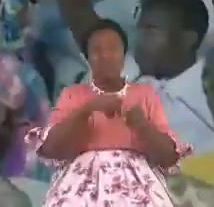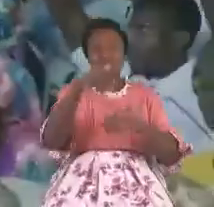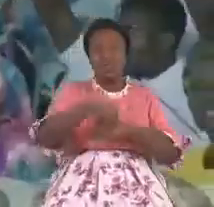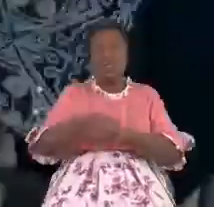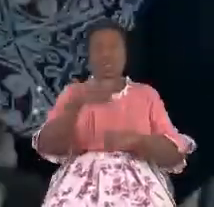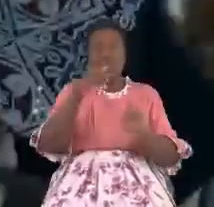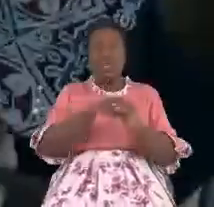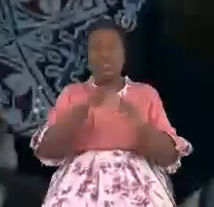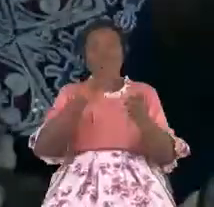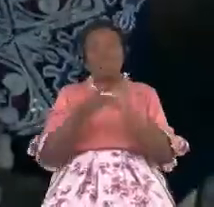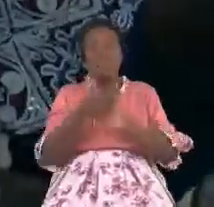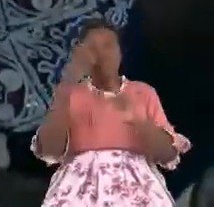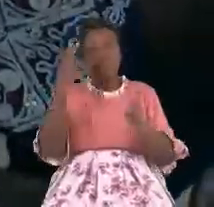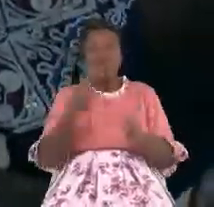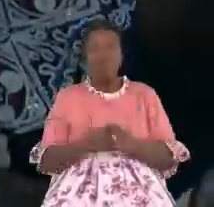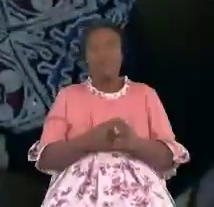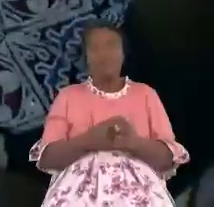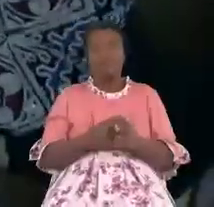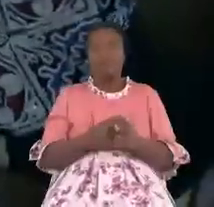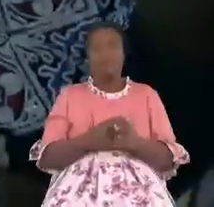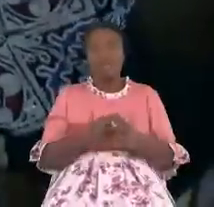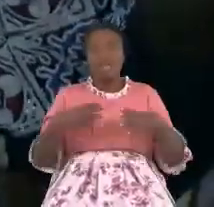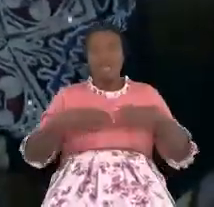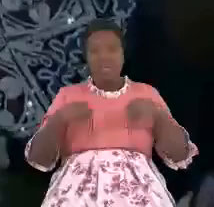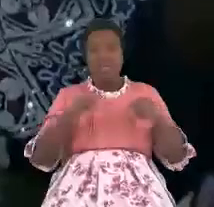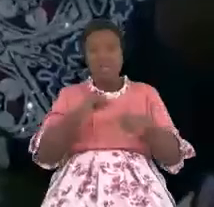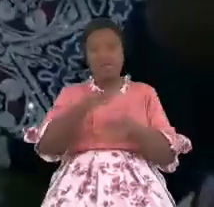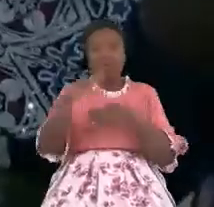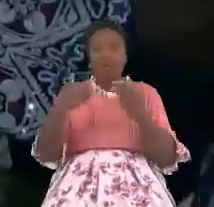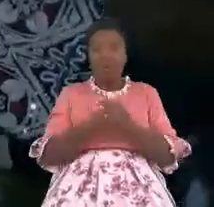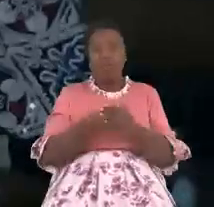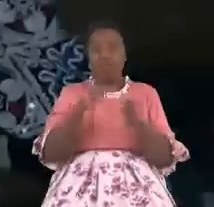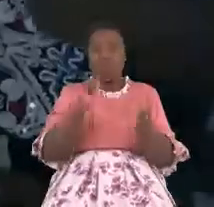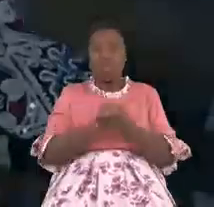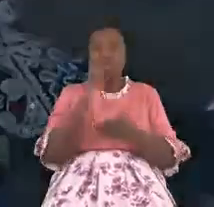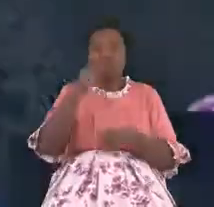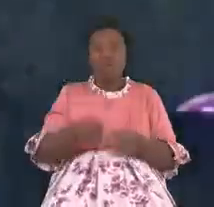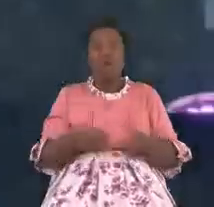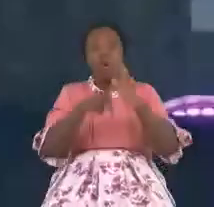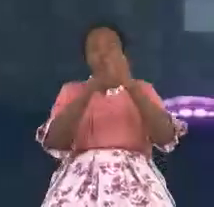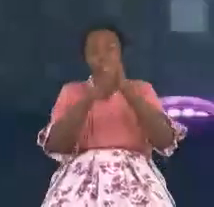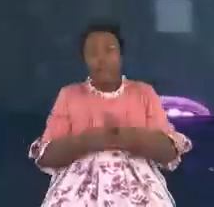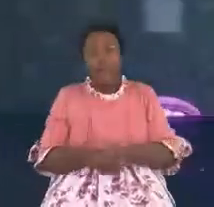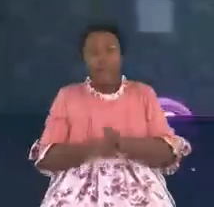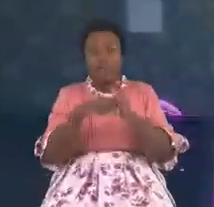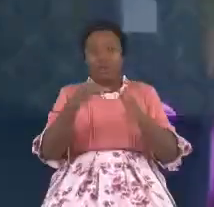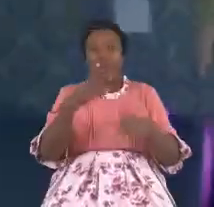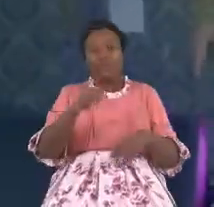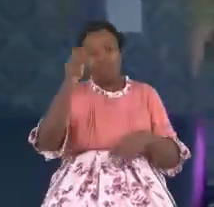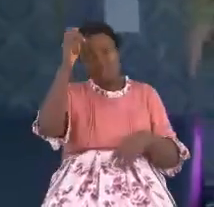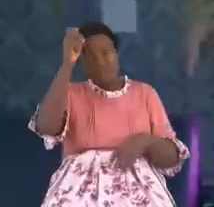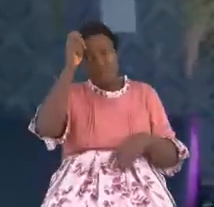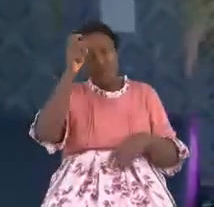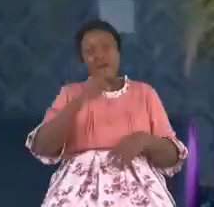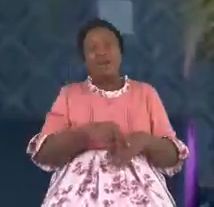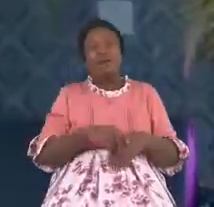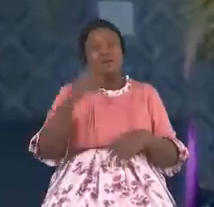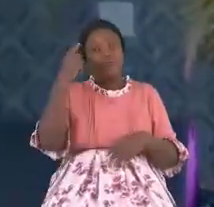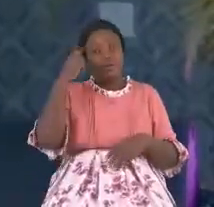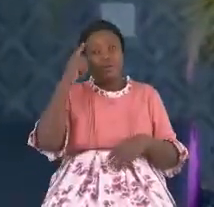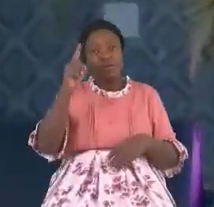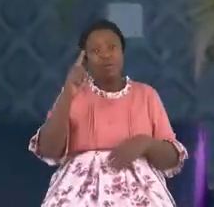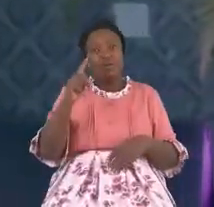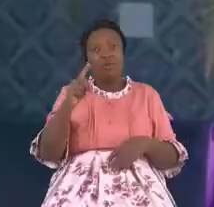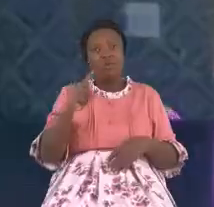Jesus' name. Healing all that were oppressed of the devil, for God